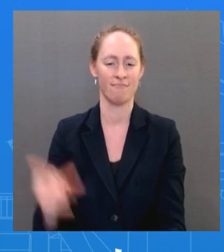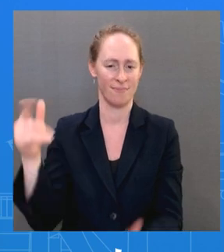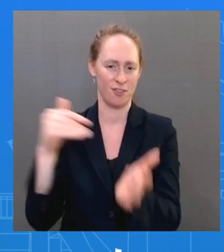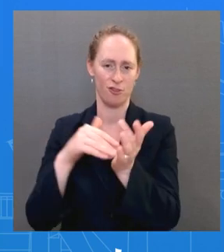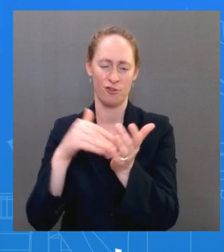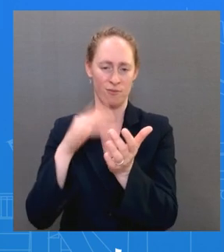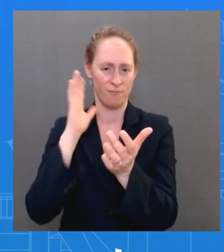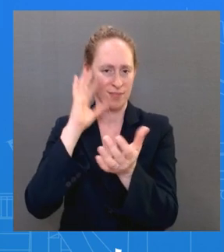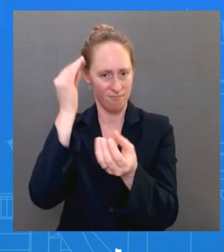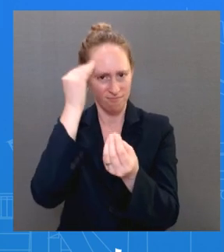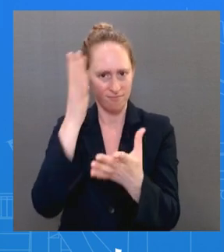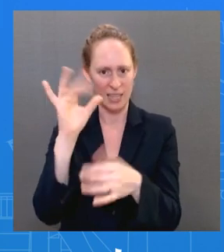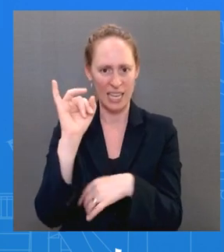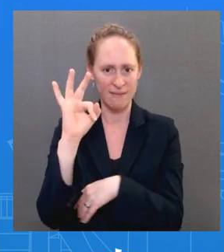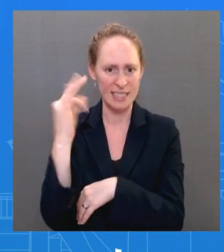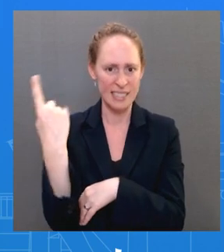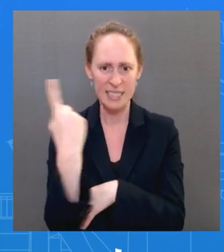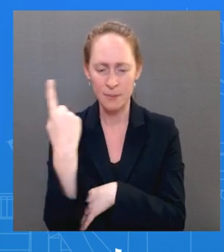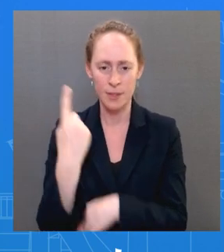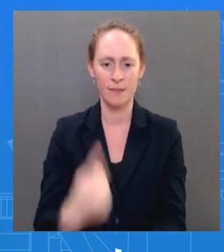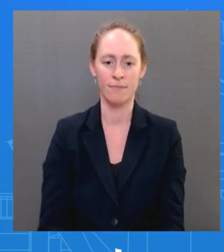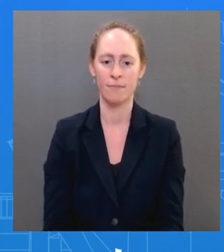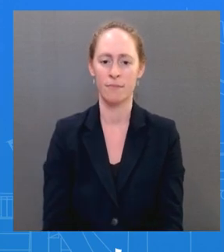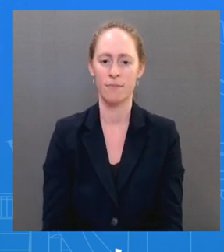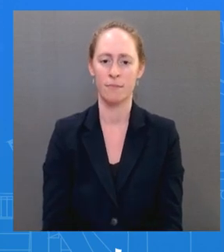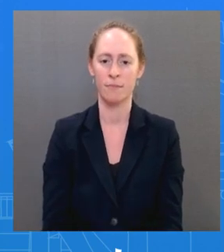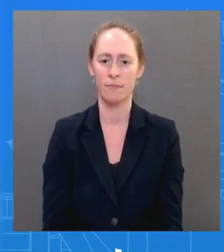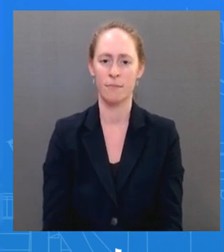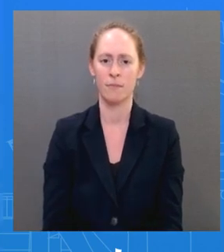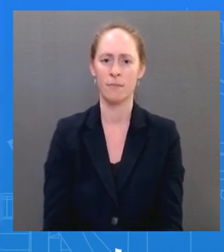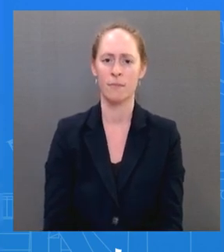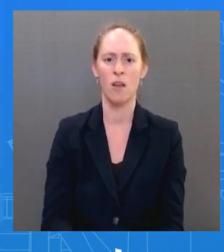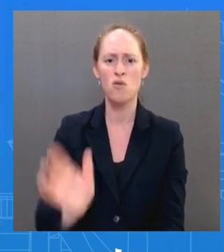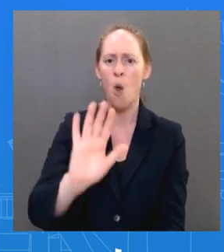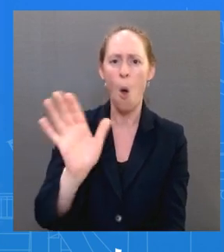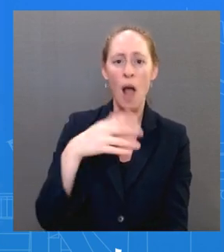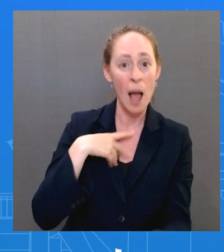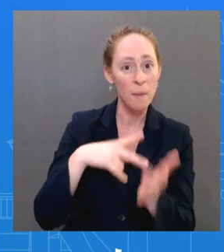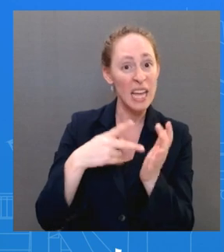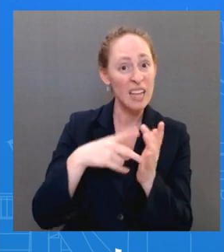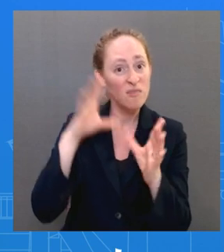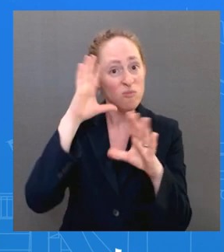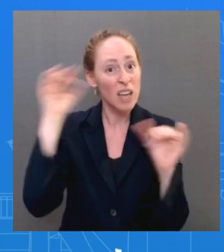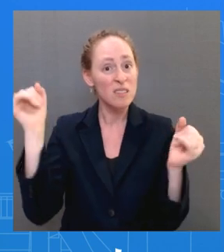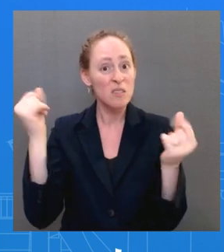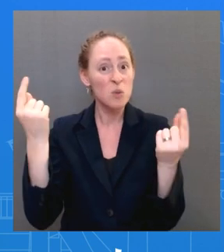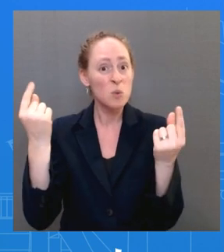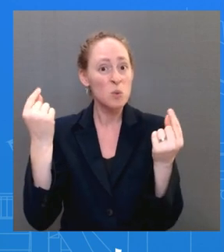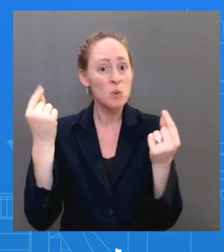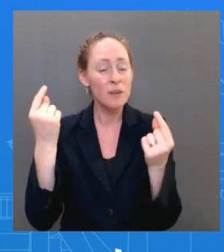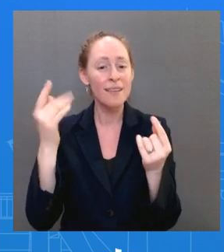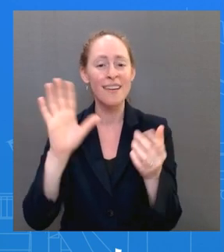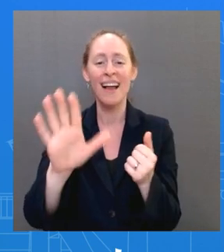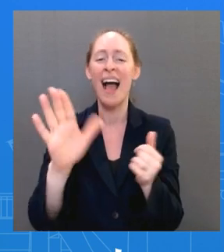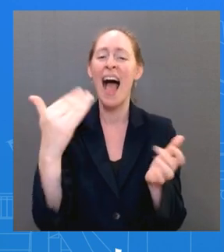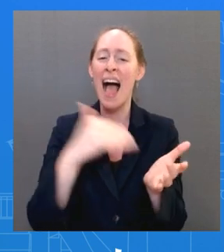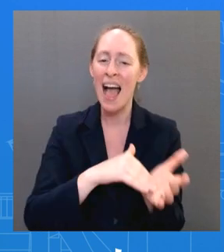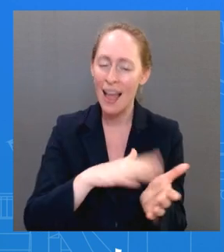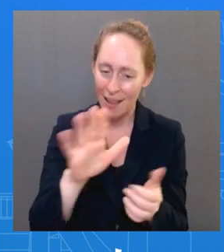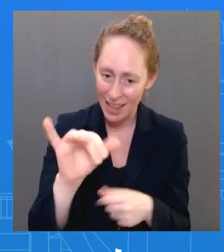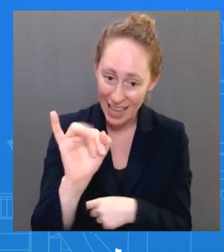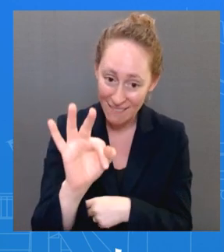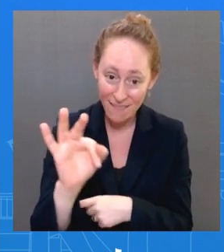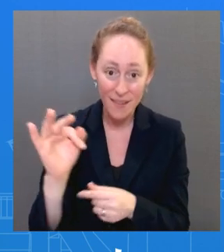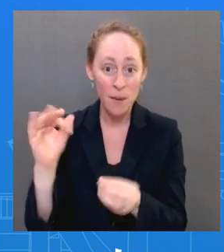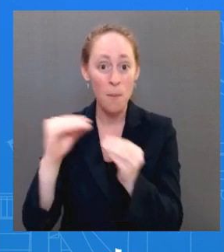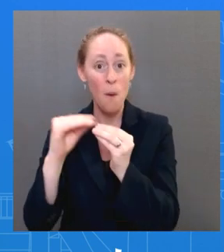of you. No plans for him to engage in activities or anything like that? Again, if we have more to share, we will share that. I don't have anything right here at